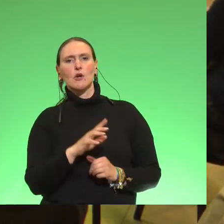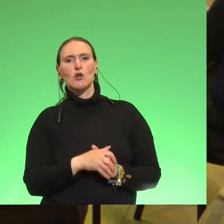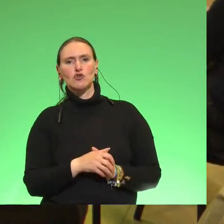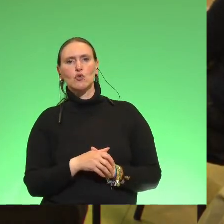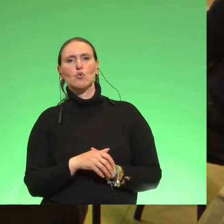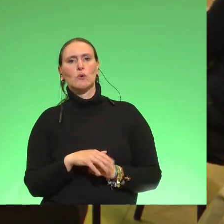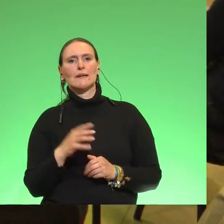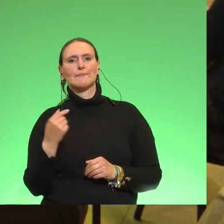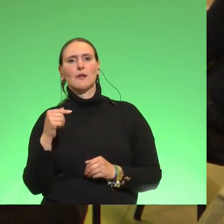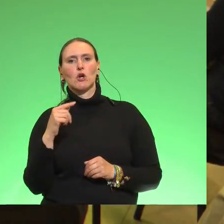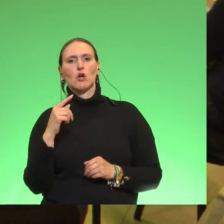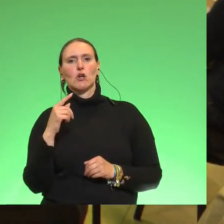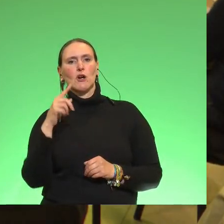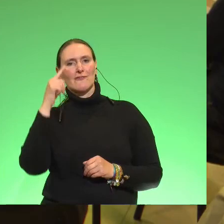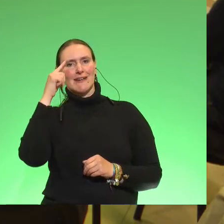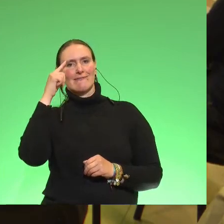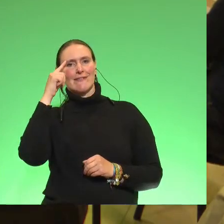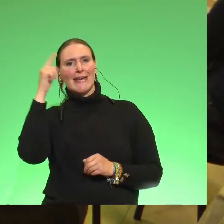this time,